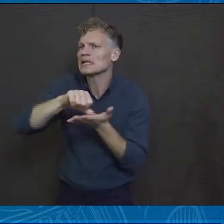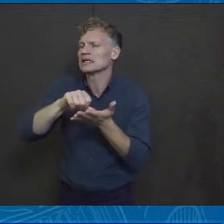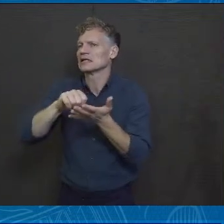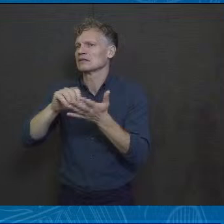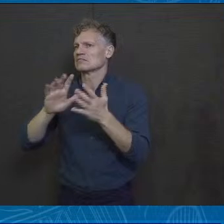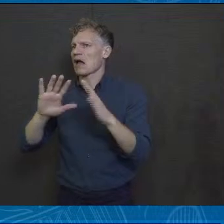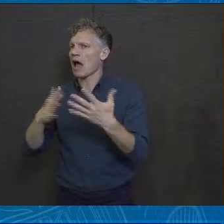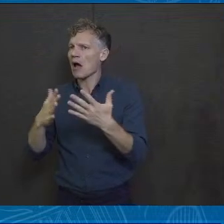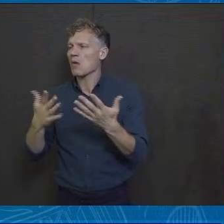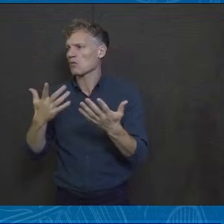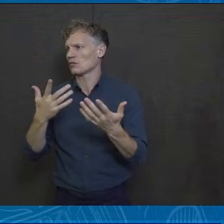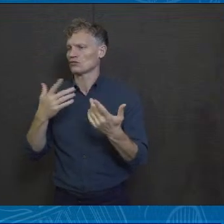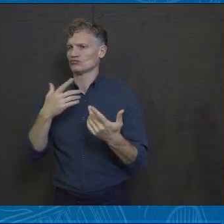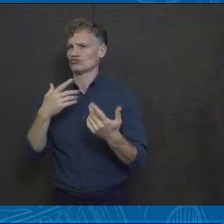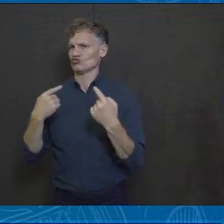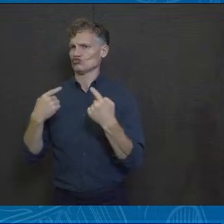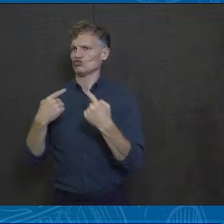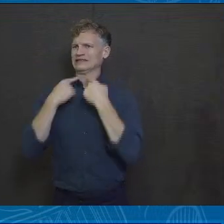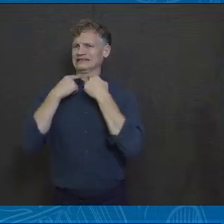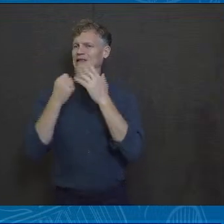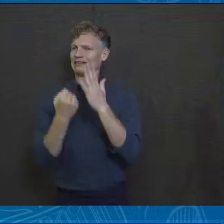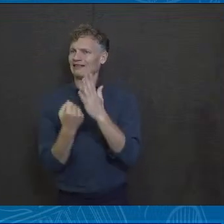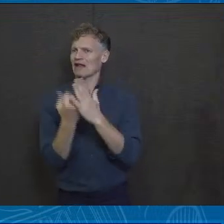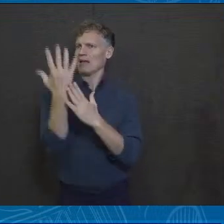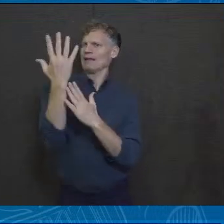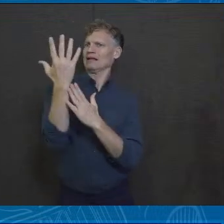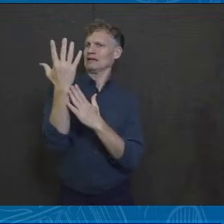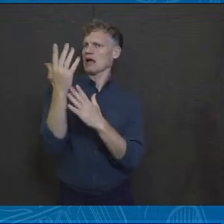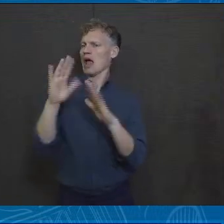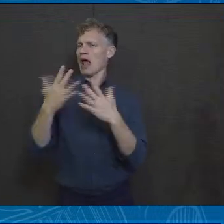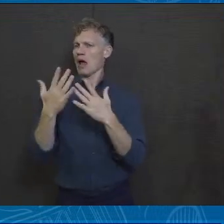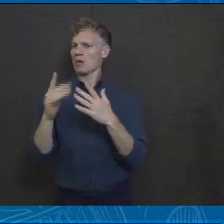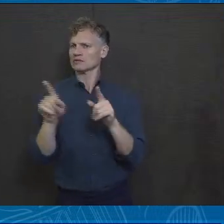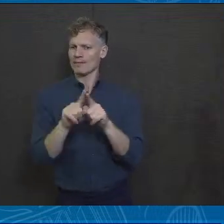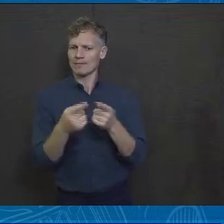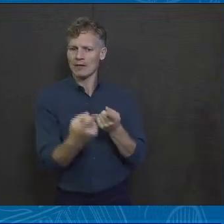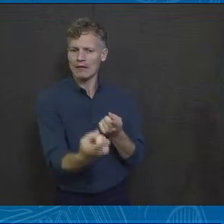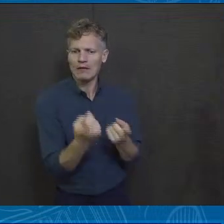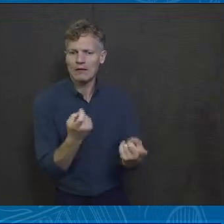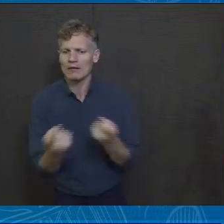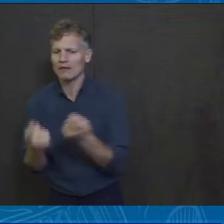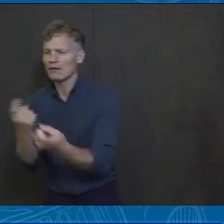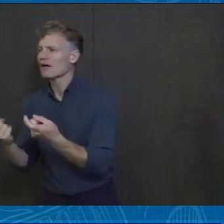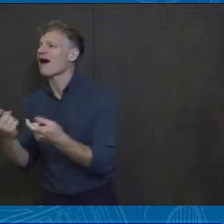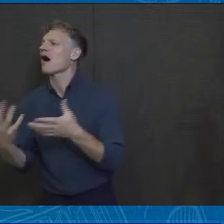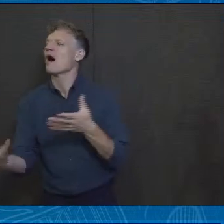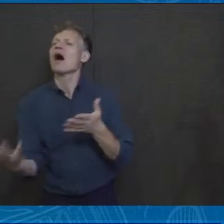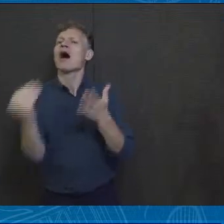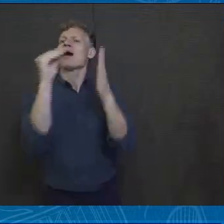urban development policies? And please share an example. Thanks.